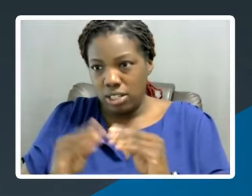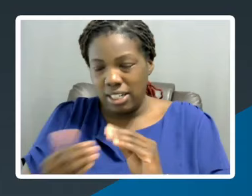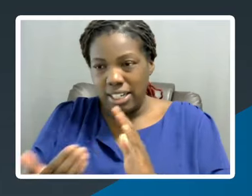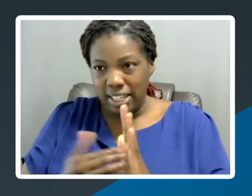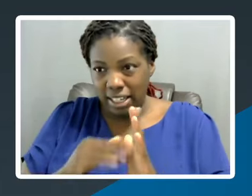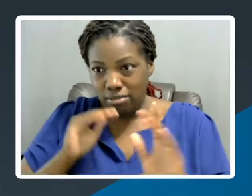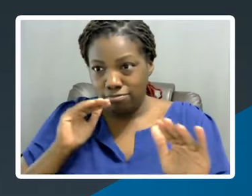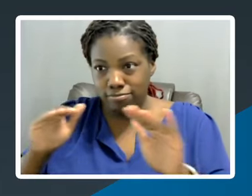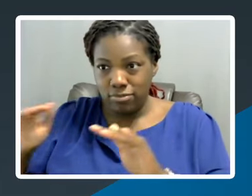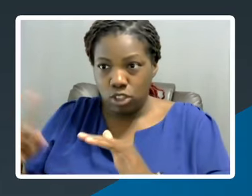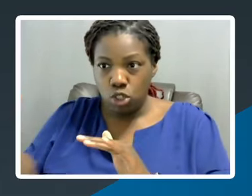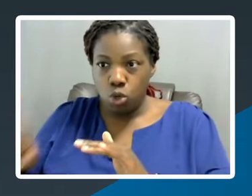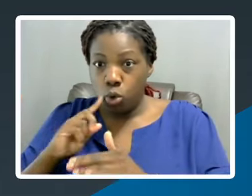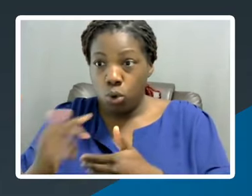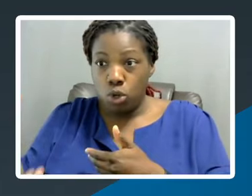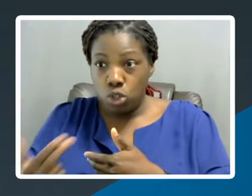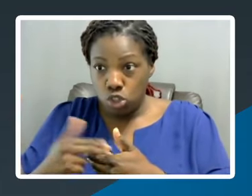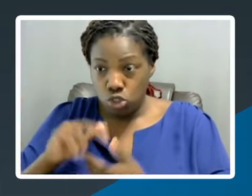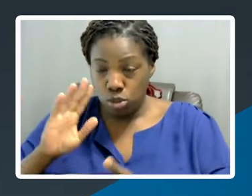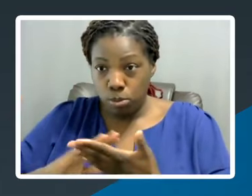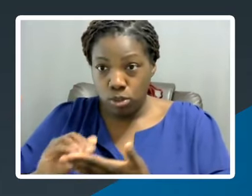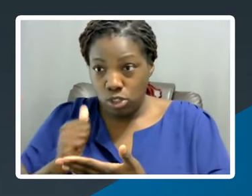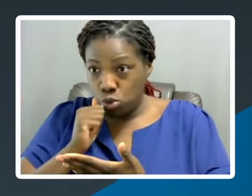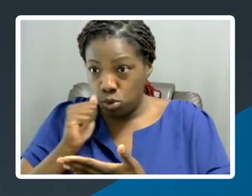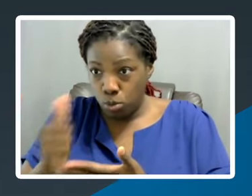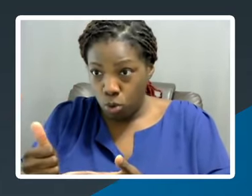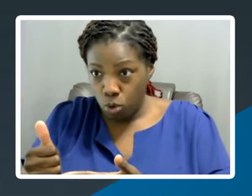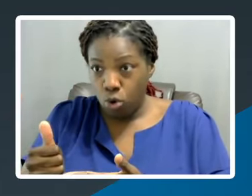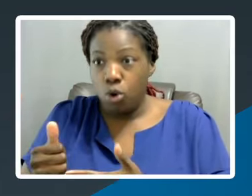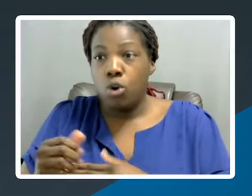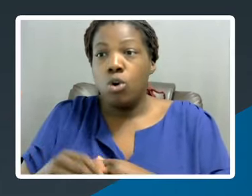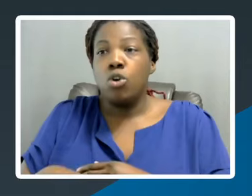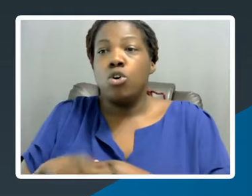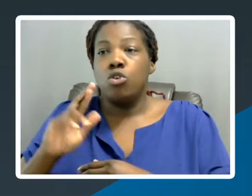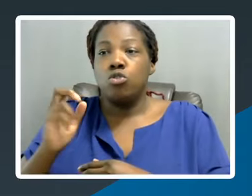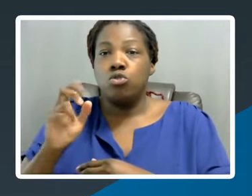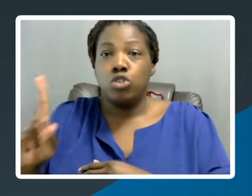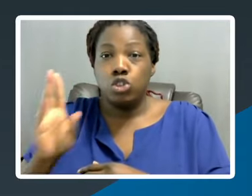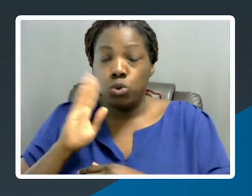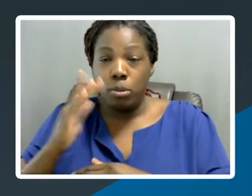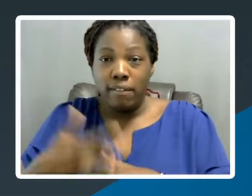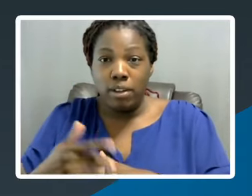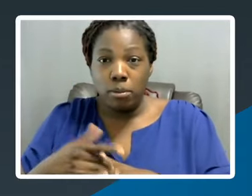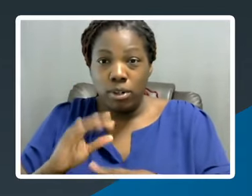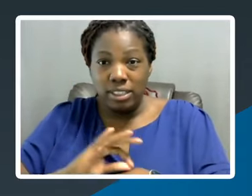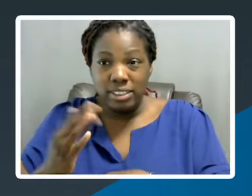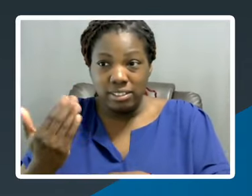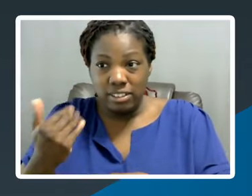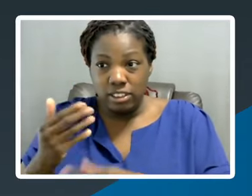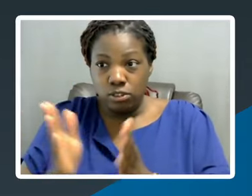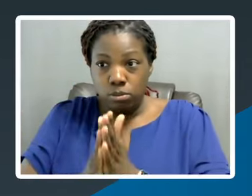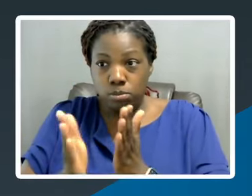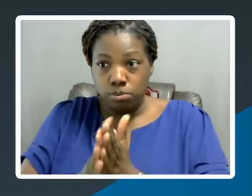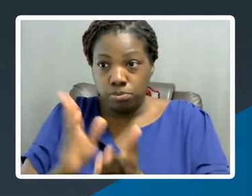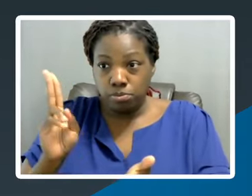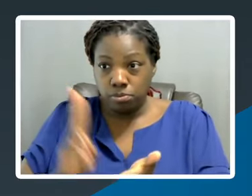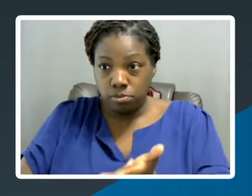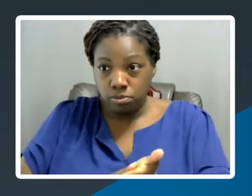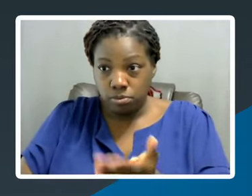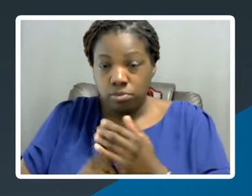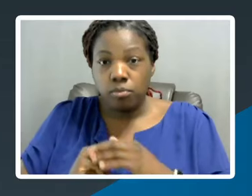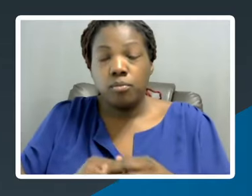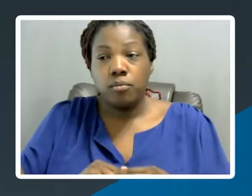will be joining us in person tomorrow, Richard will be available at 9:15 to do a book signing. And I